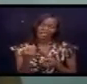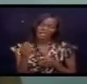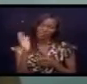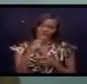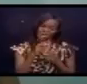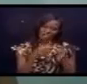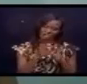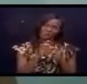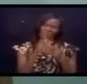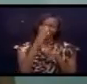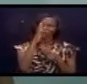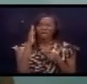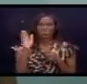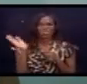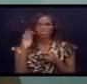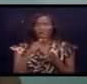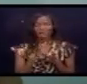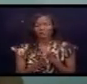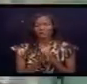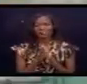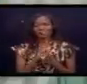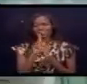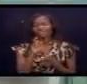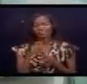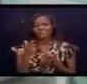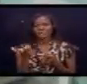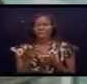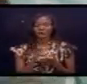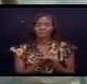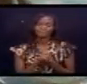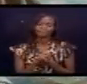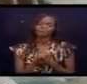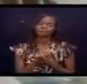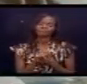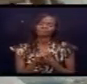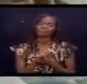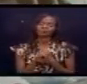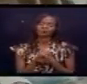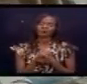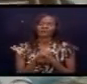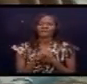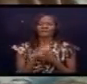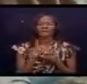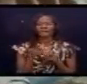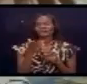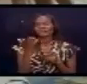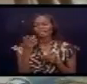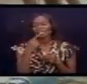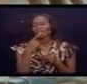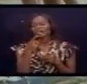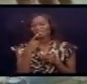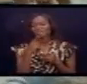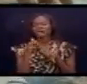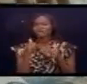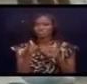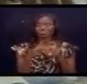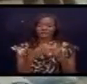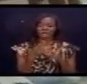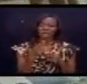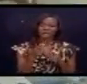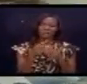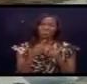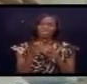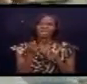some research just to find out what are the issues surrounding the older men. Although some are singing its praises and rushing to get circumcised, a